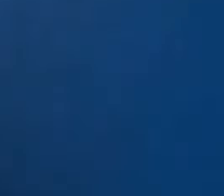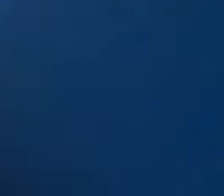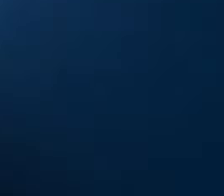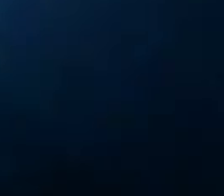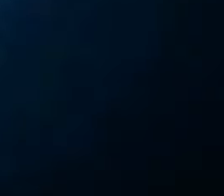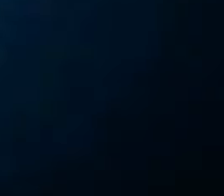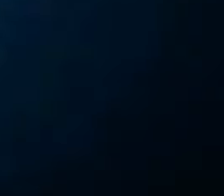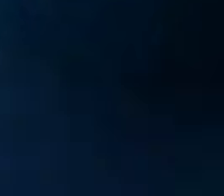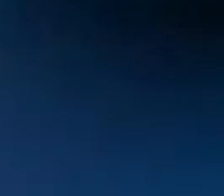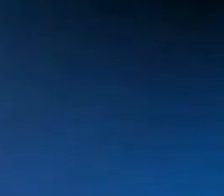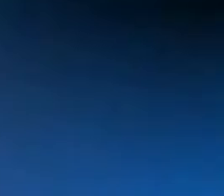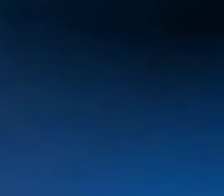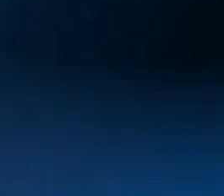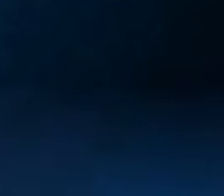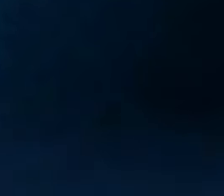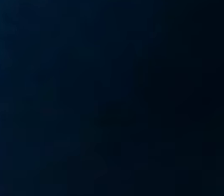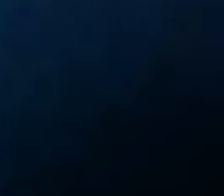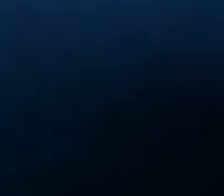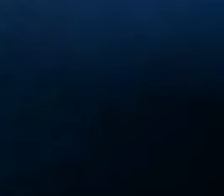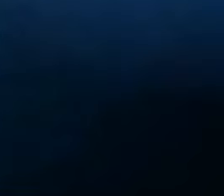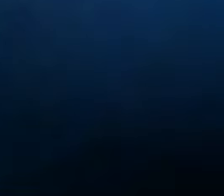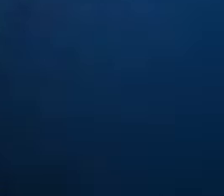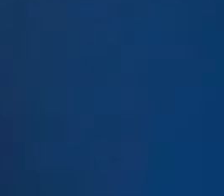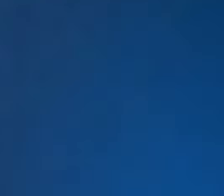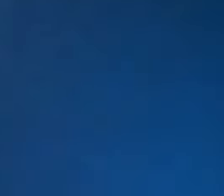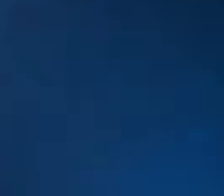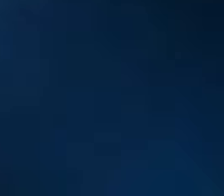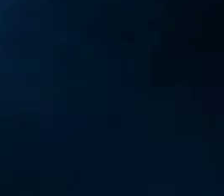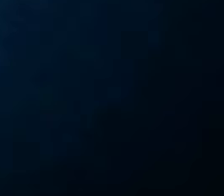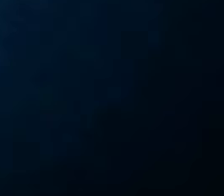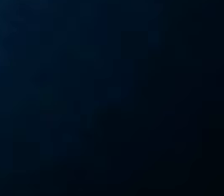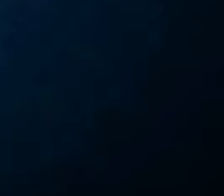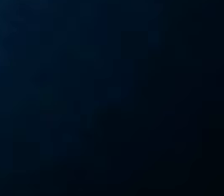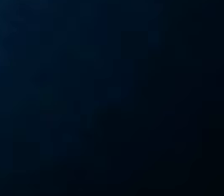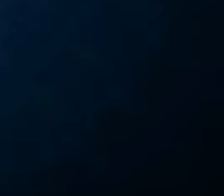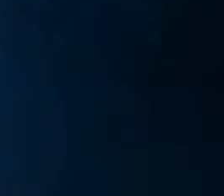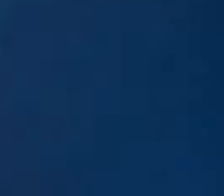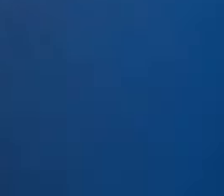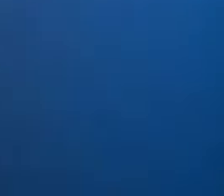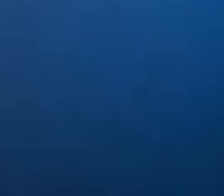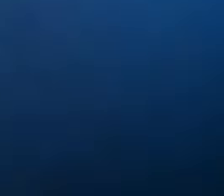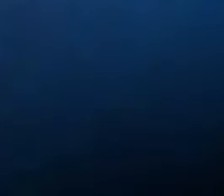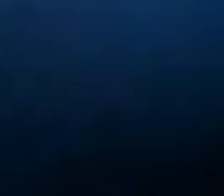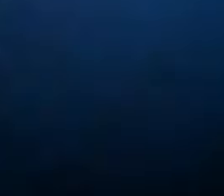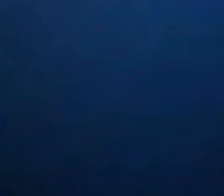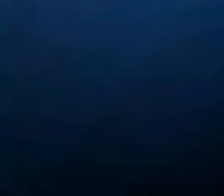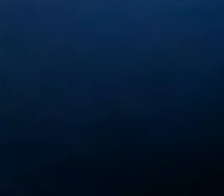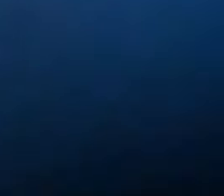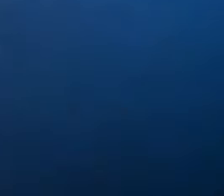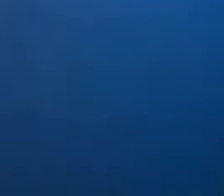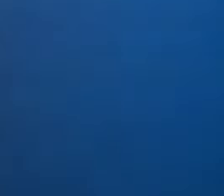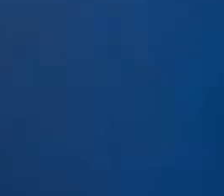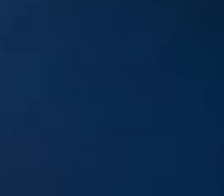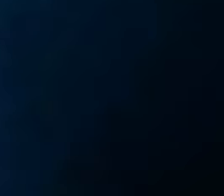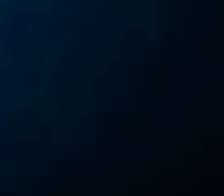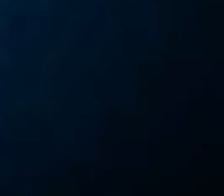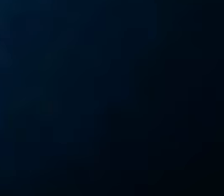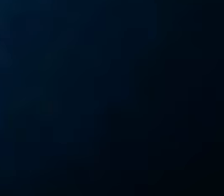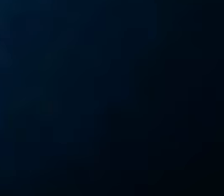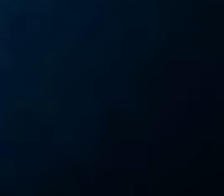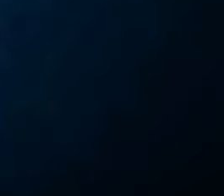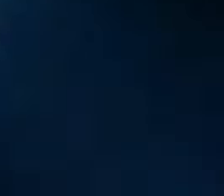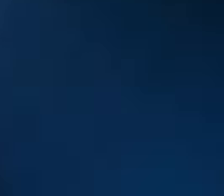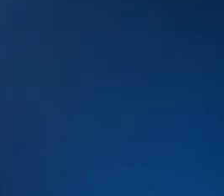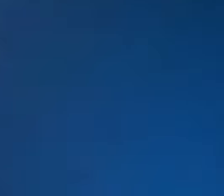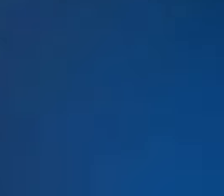betrayed. So we are pained. Now we suffer injury. We are